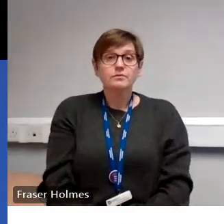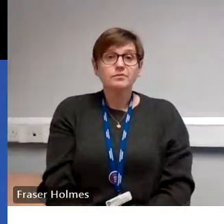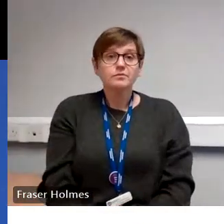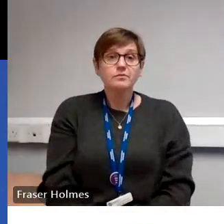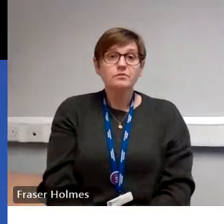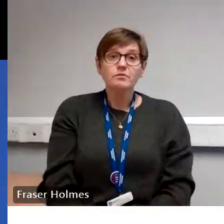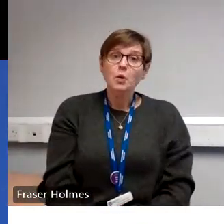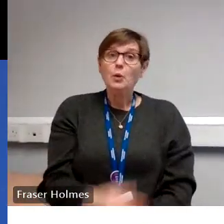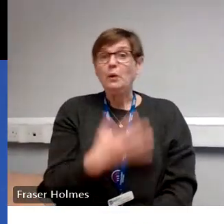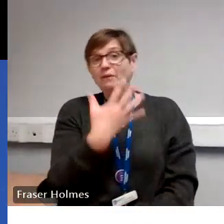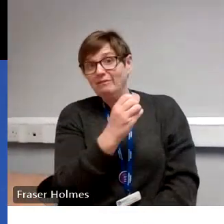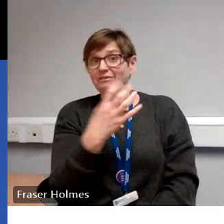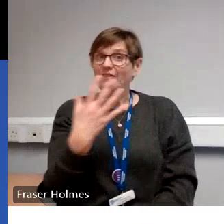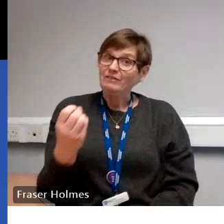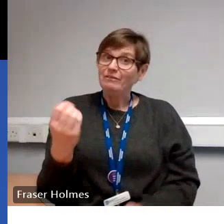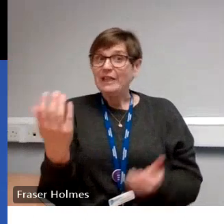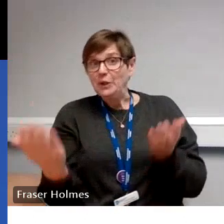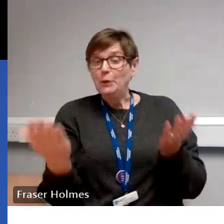We've got 50-50.